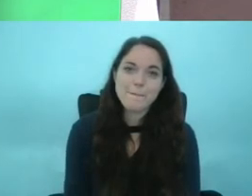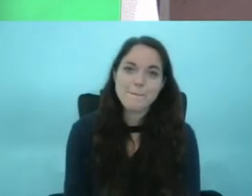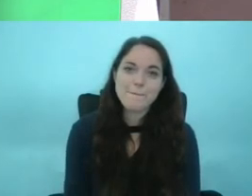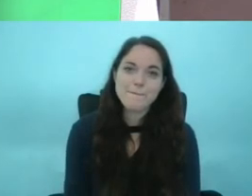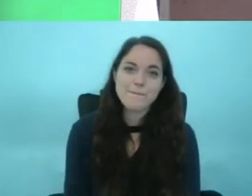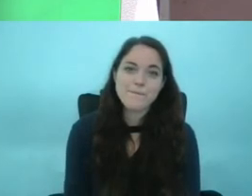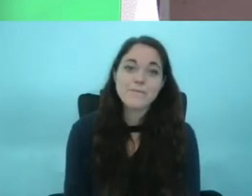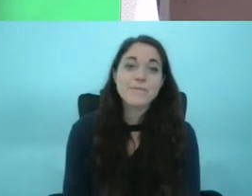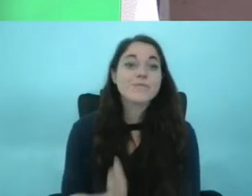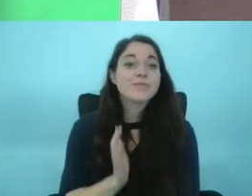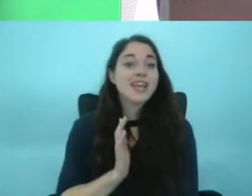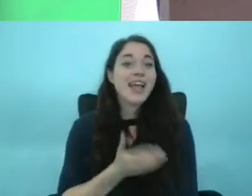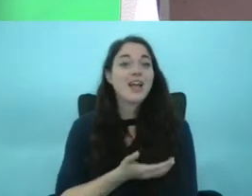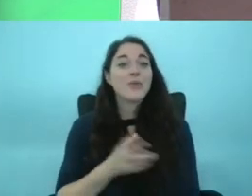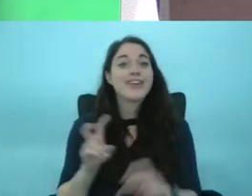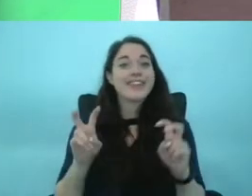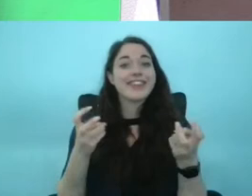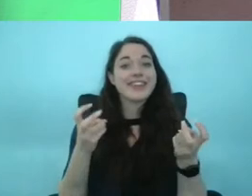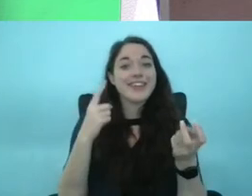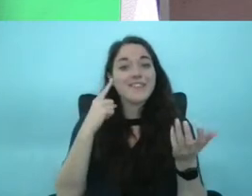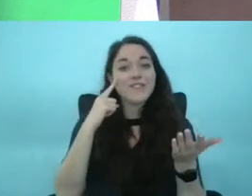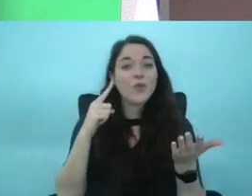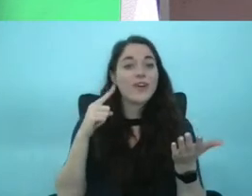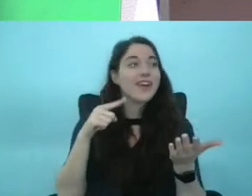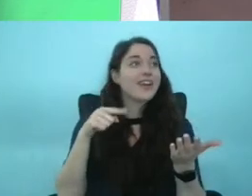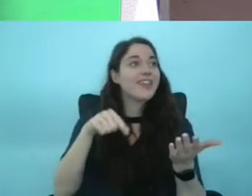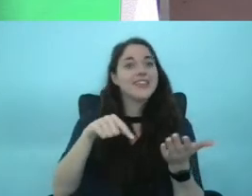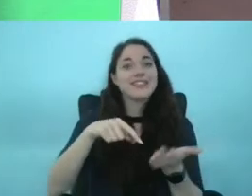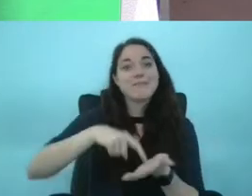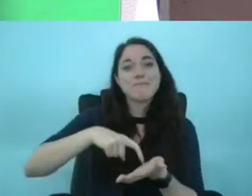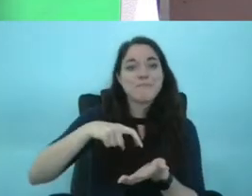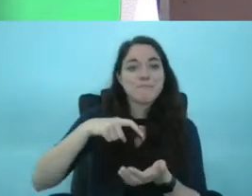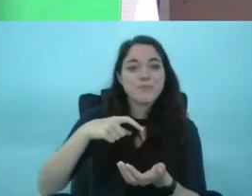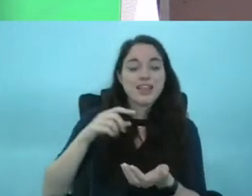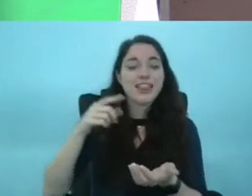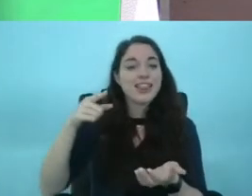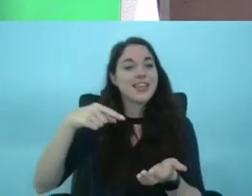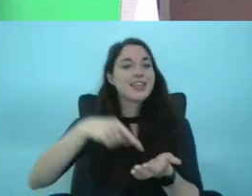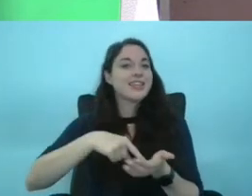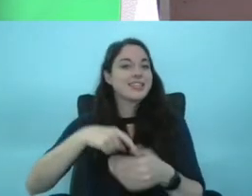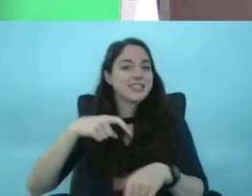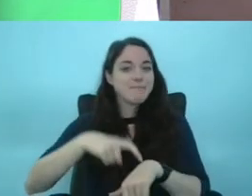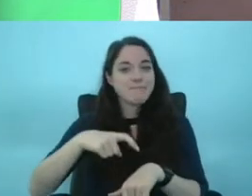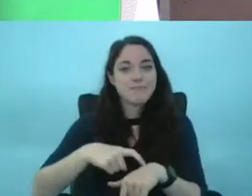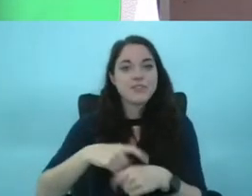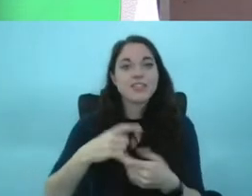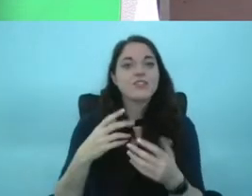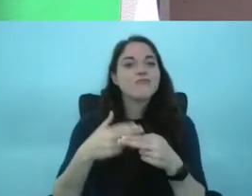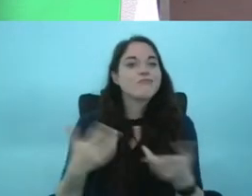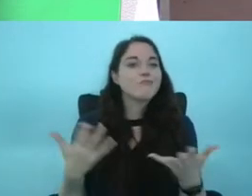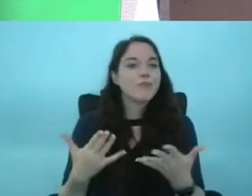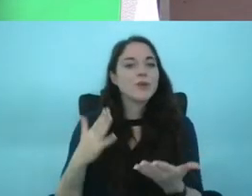Our theme for this period of time is Songs of Our Souls.